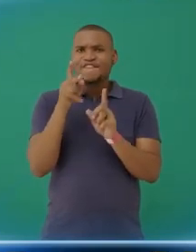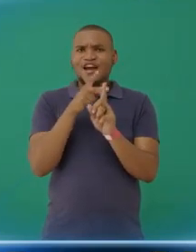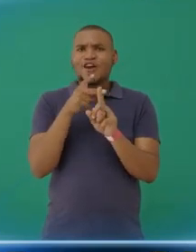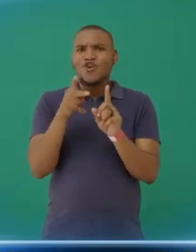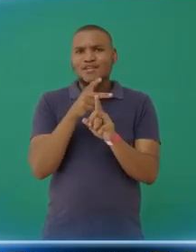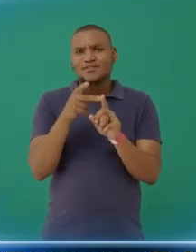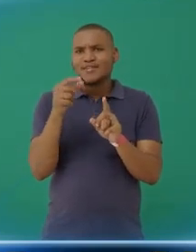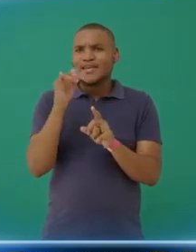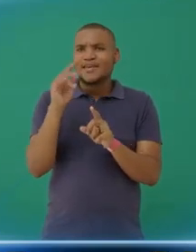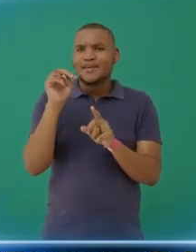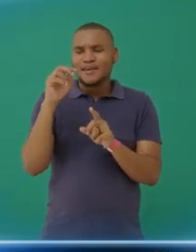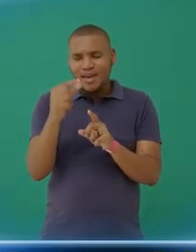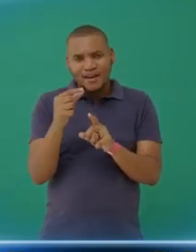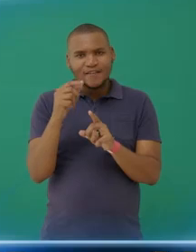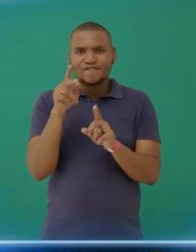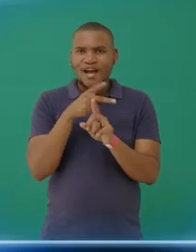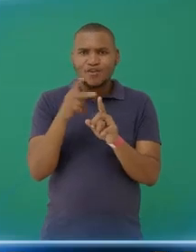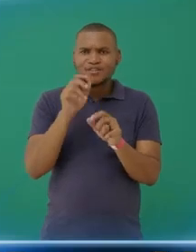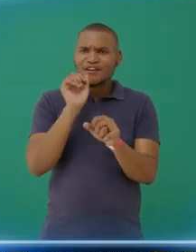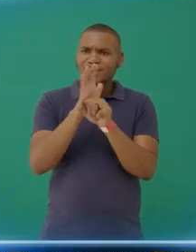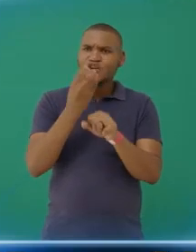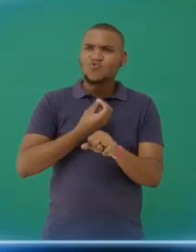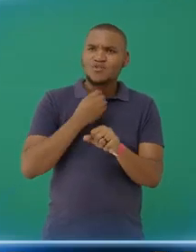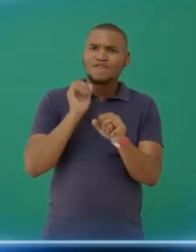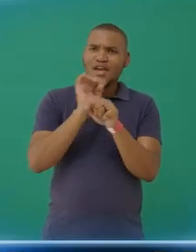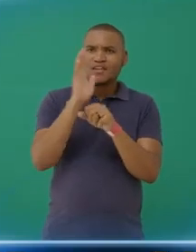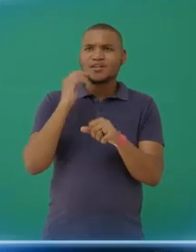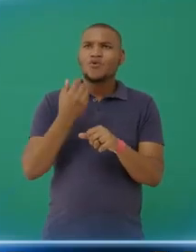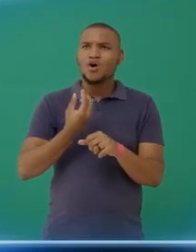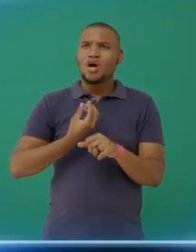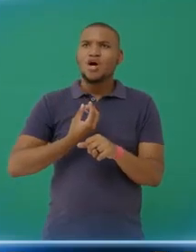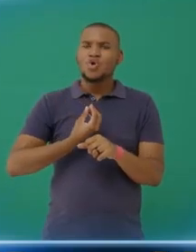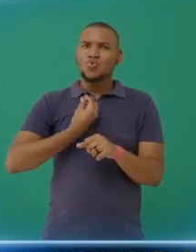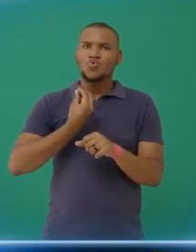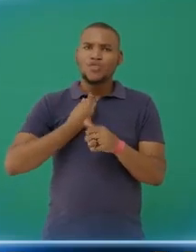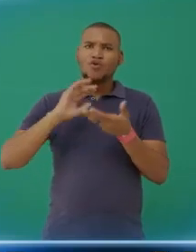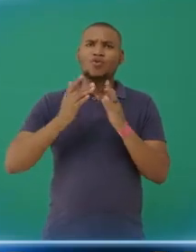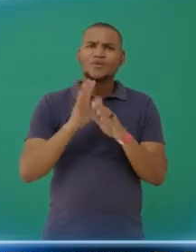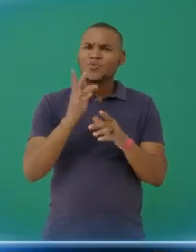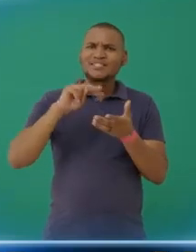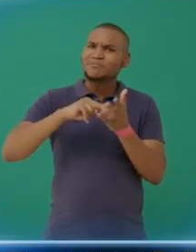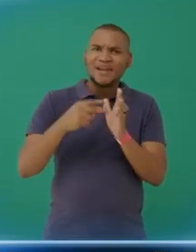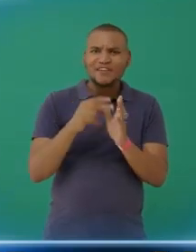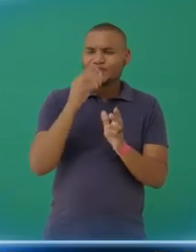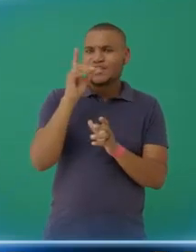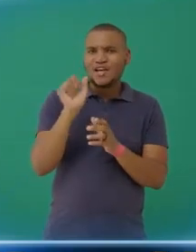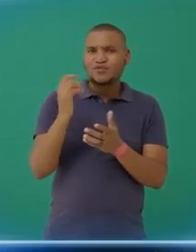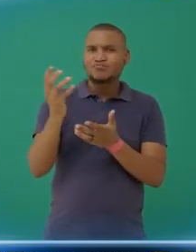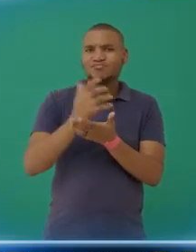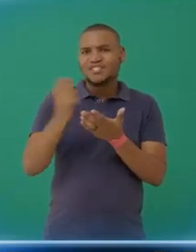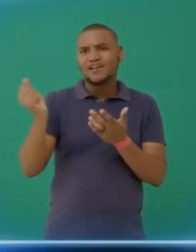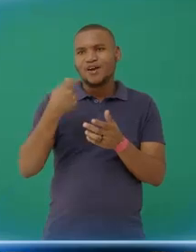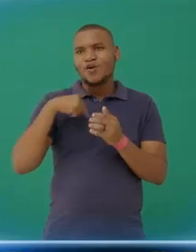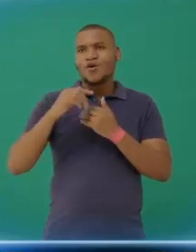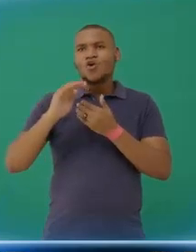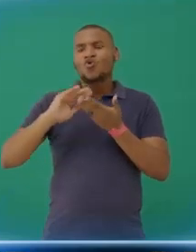youth. It's affecting our communities. What will be the DA's plan to reclaim our communities from gang violence? Thank you for this